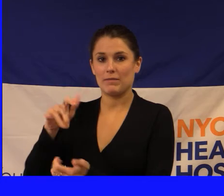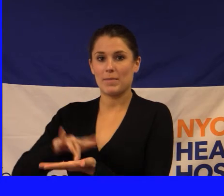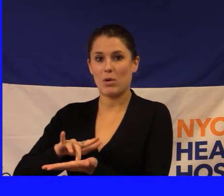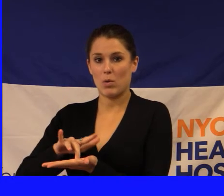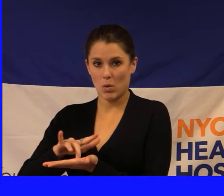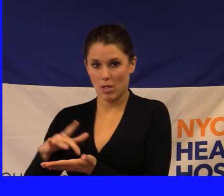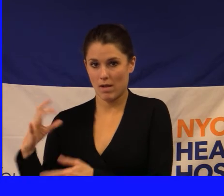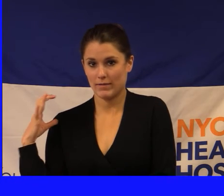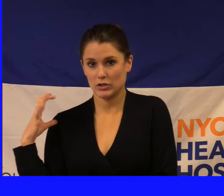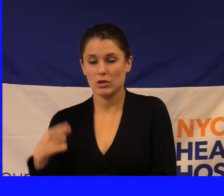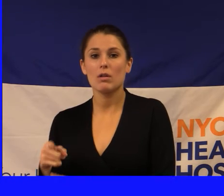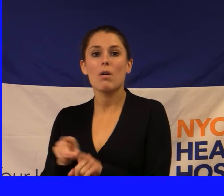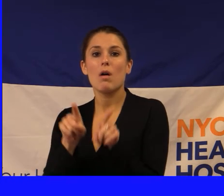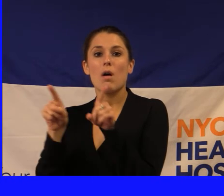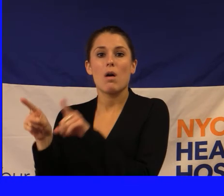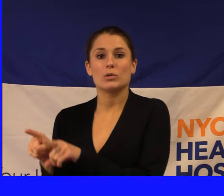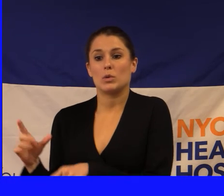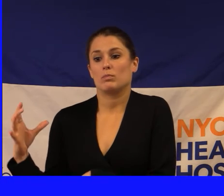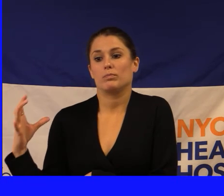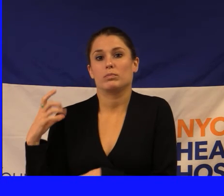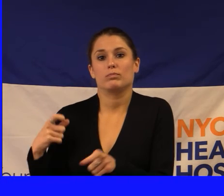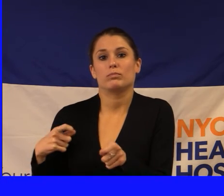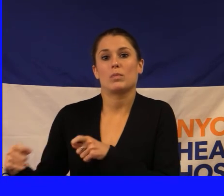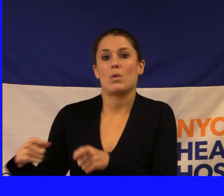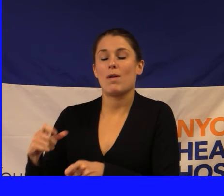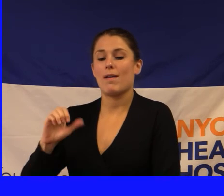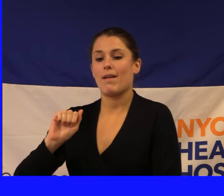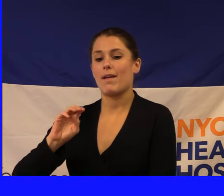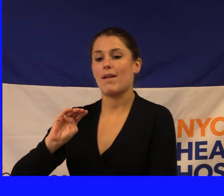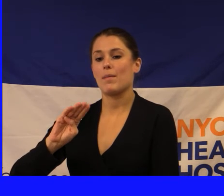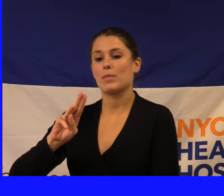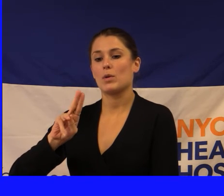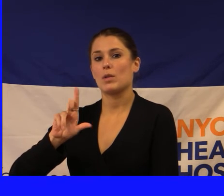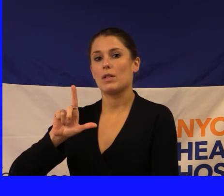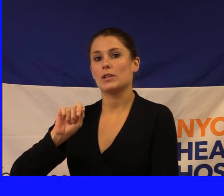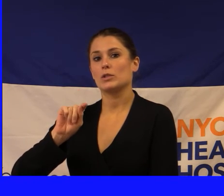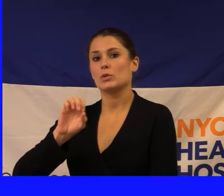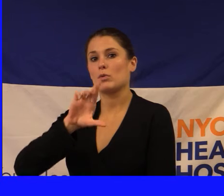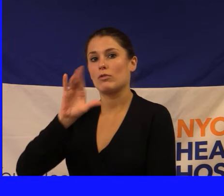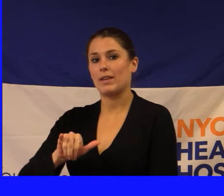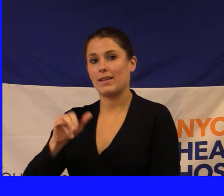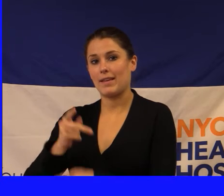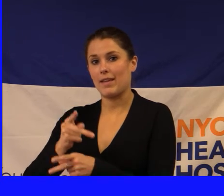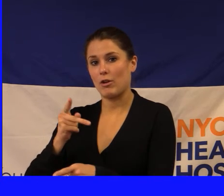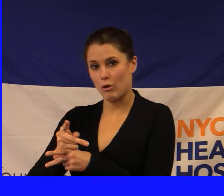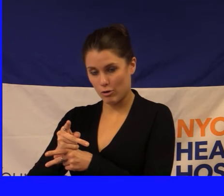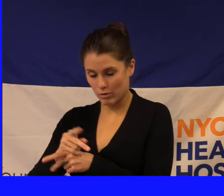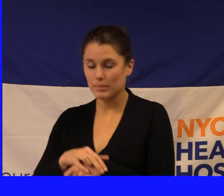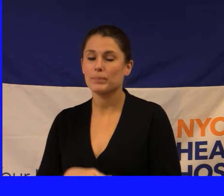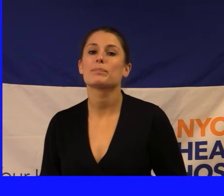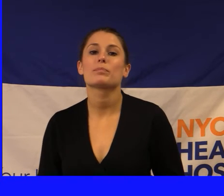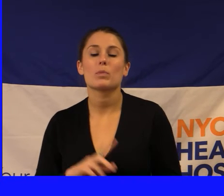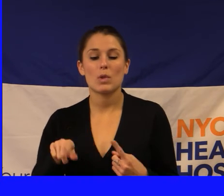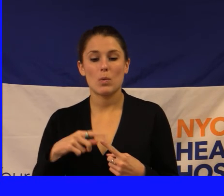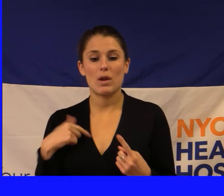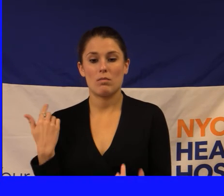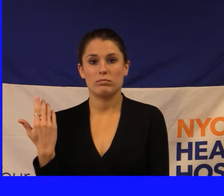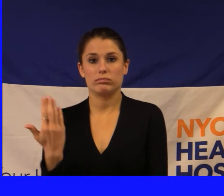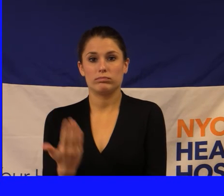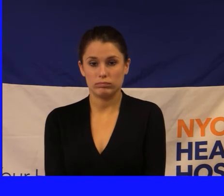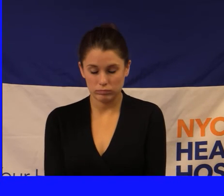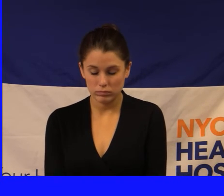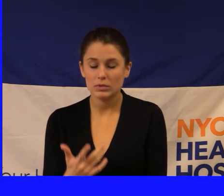of Ambulatory Care at Kings County Hospital. When I came into the ACO, it was very important to me that our Chief